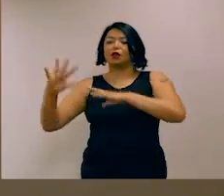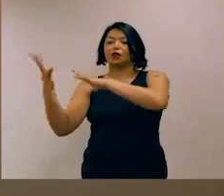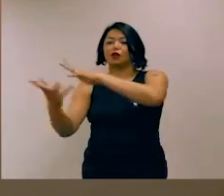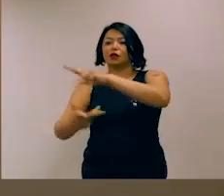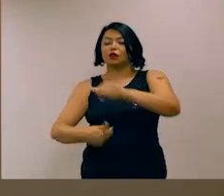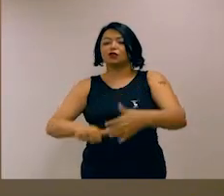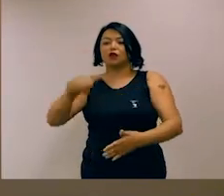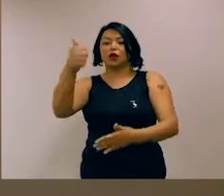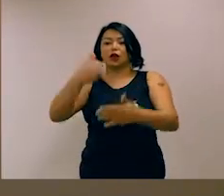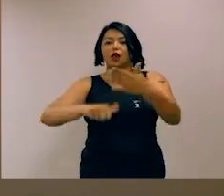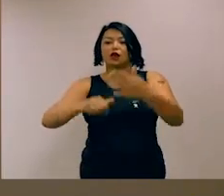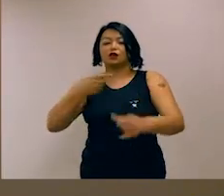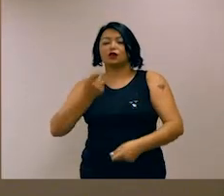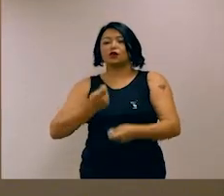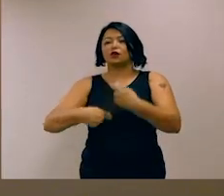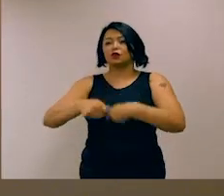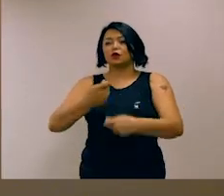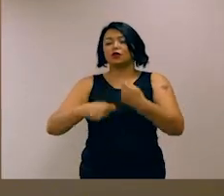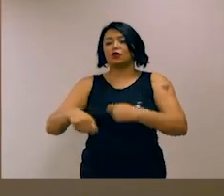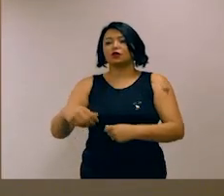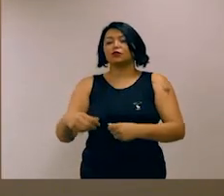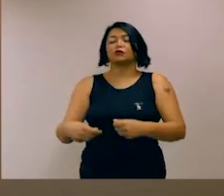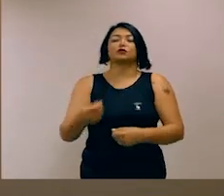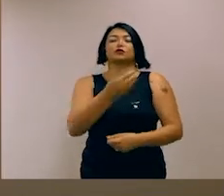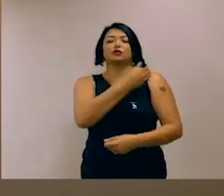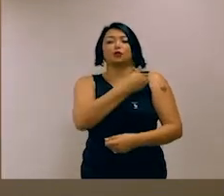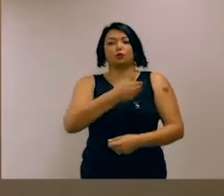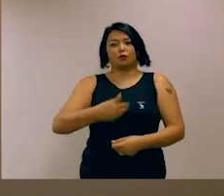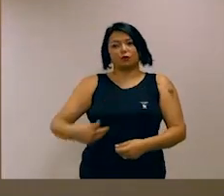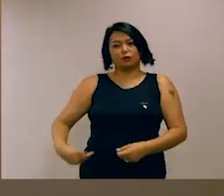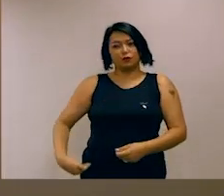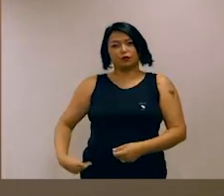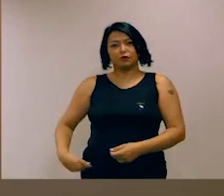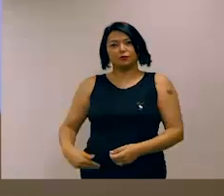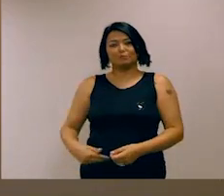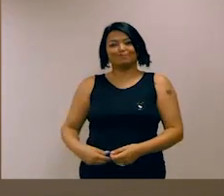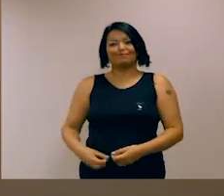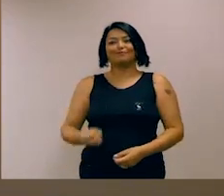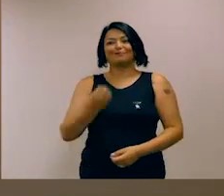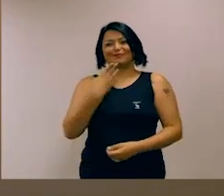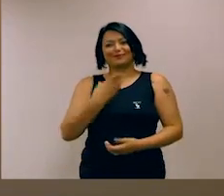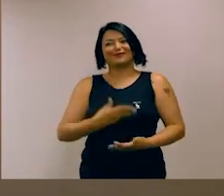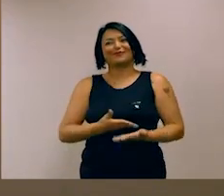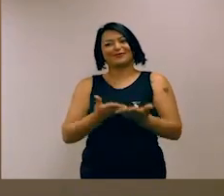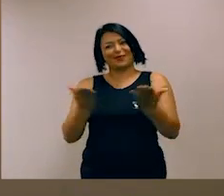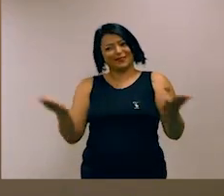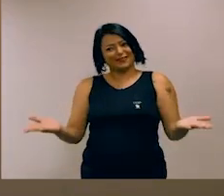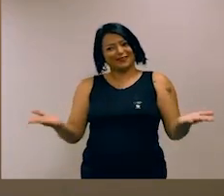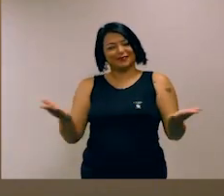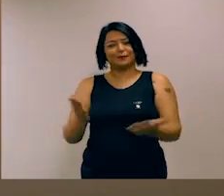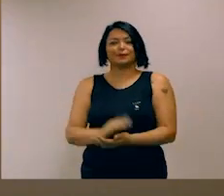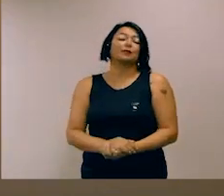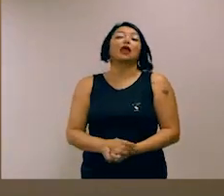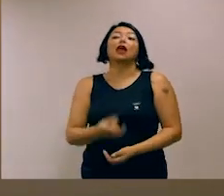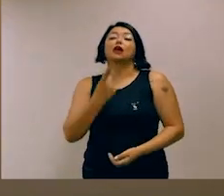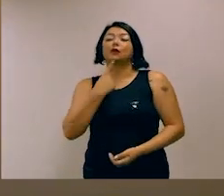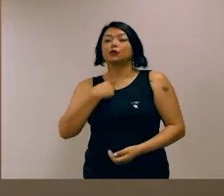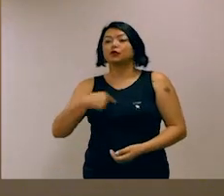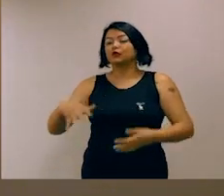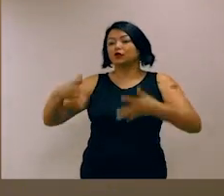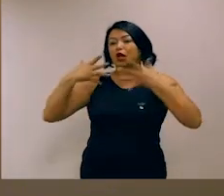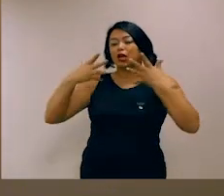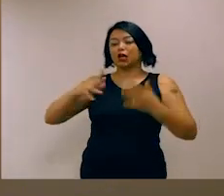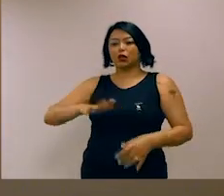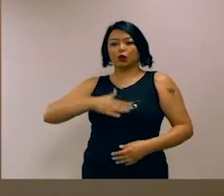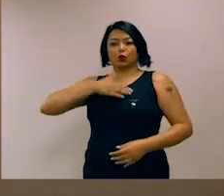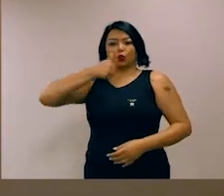fifth version of the International Seminar on Data Analysis when it comes to public administration. Welcome to you all. For me,